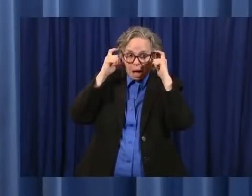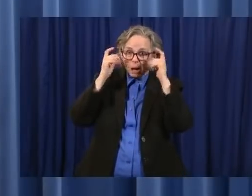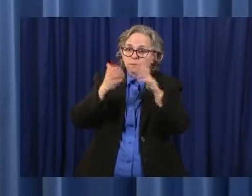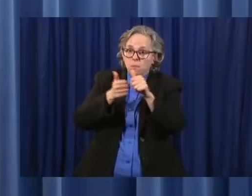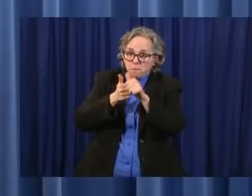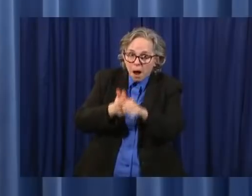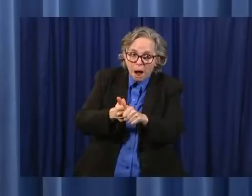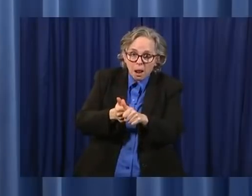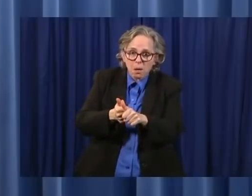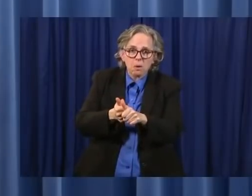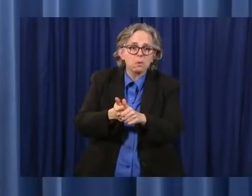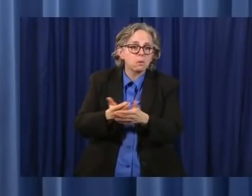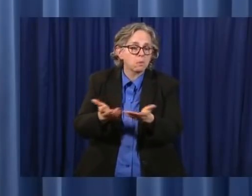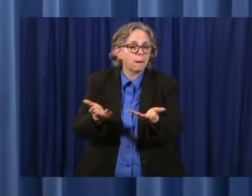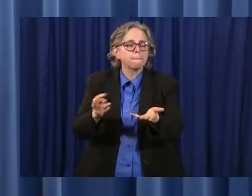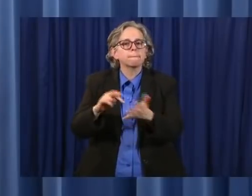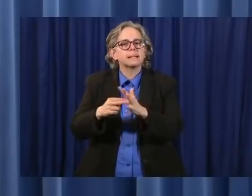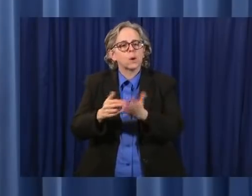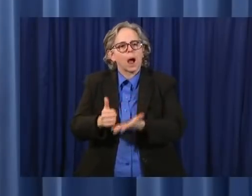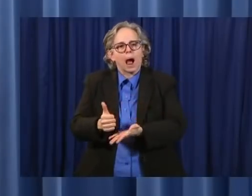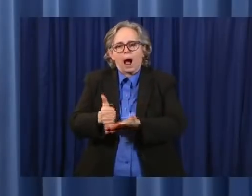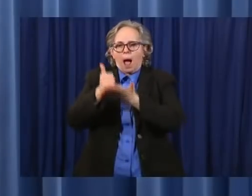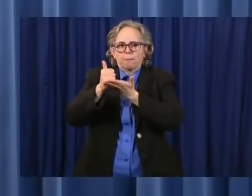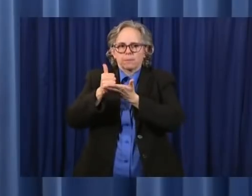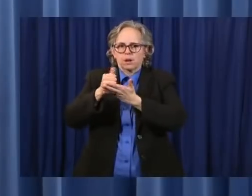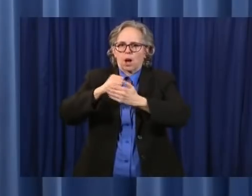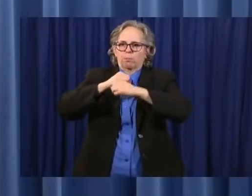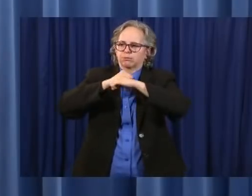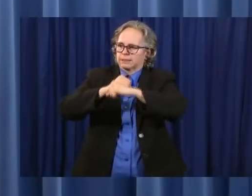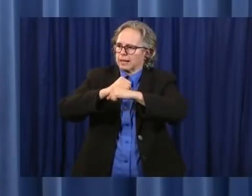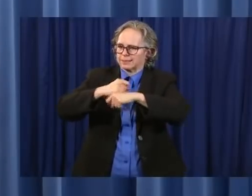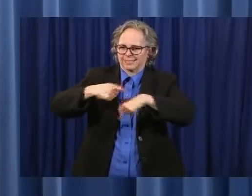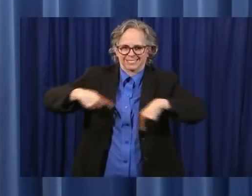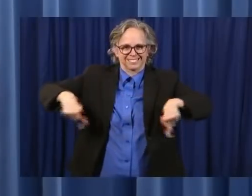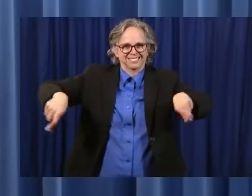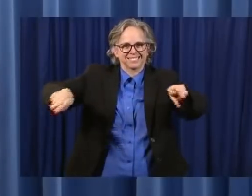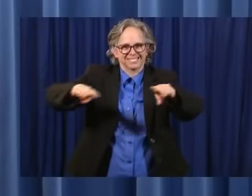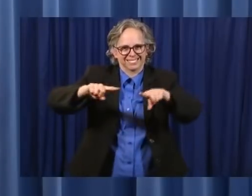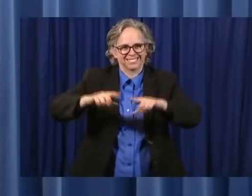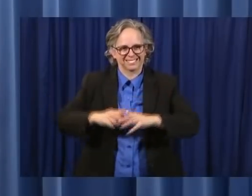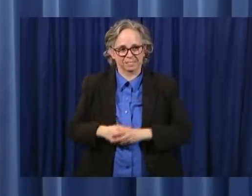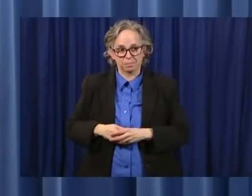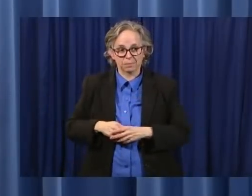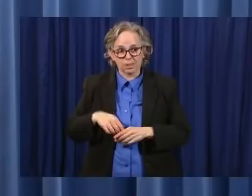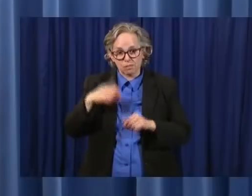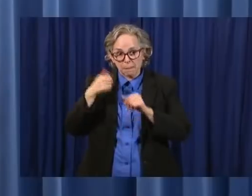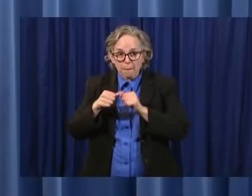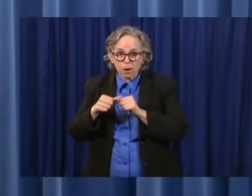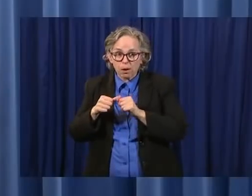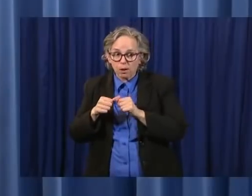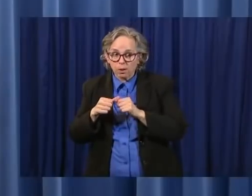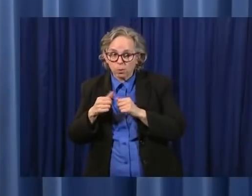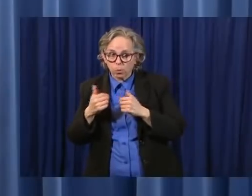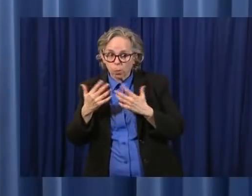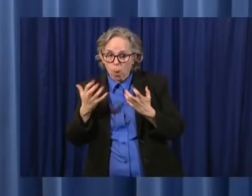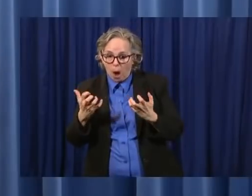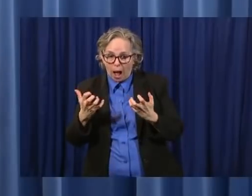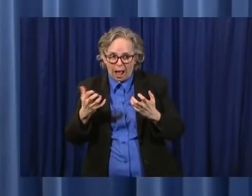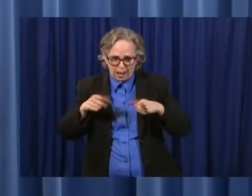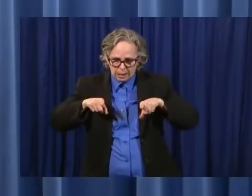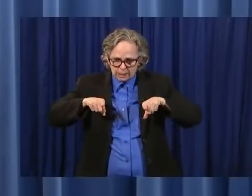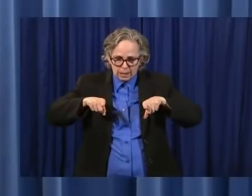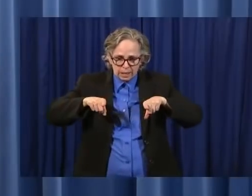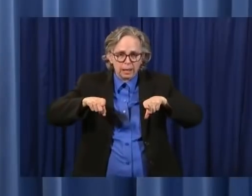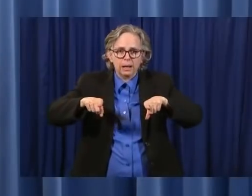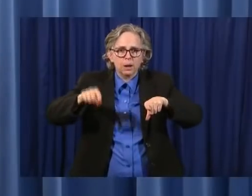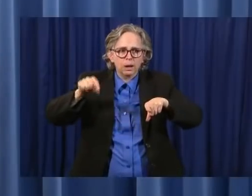to protect each other. And the goal there is to do two things at once, and we're going to see if we can do it. But I